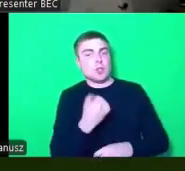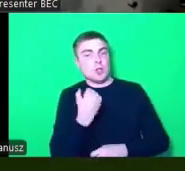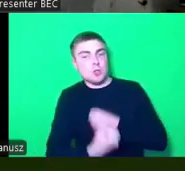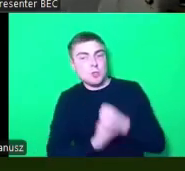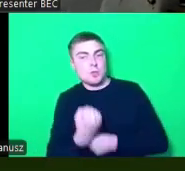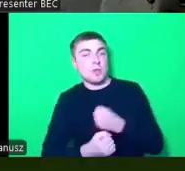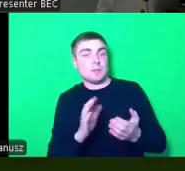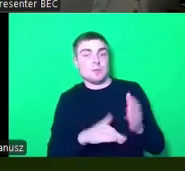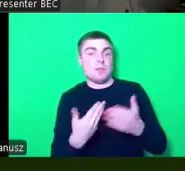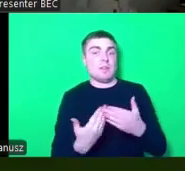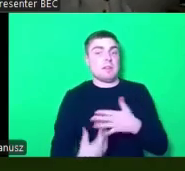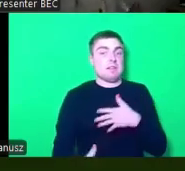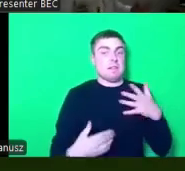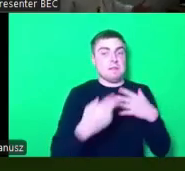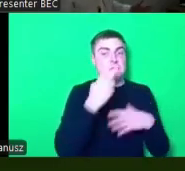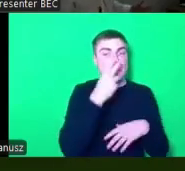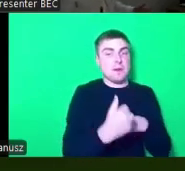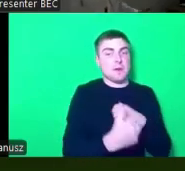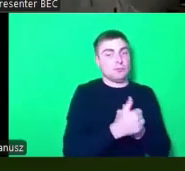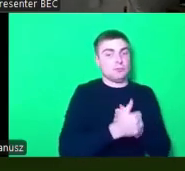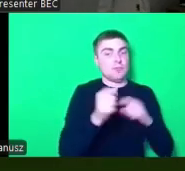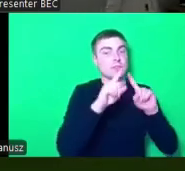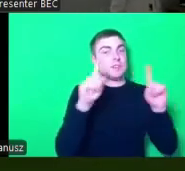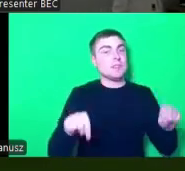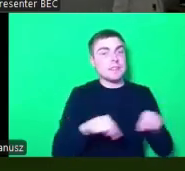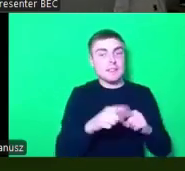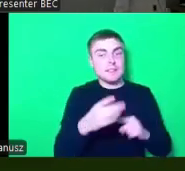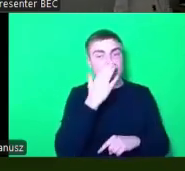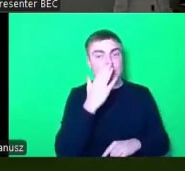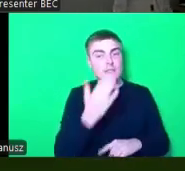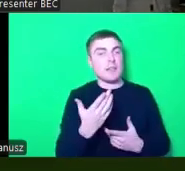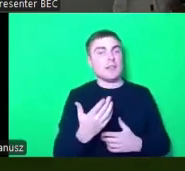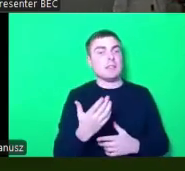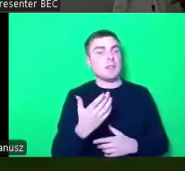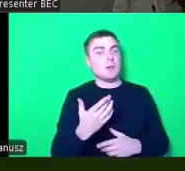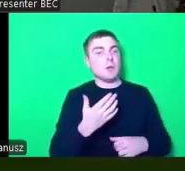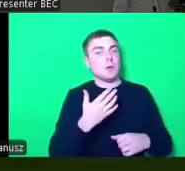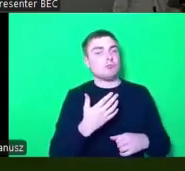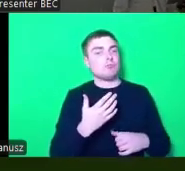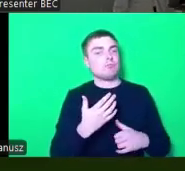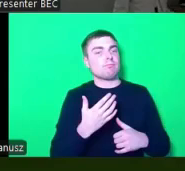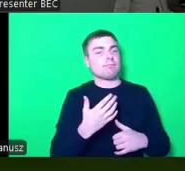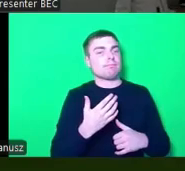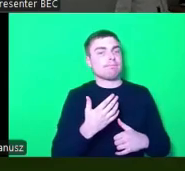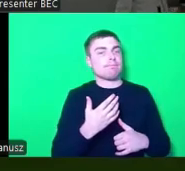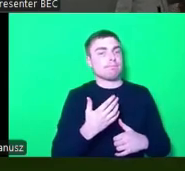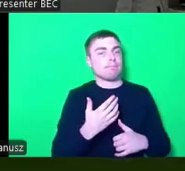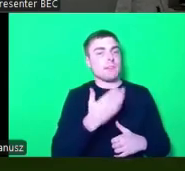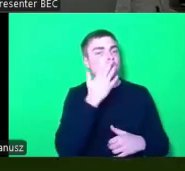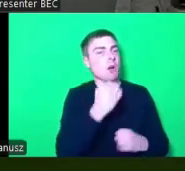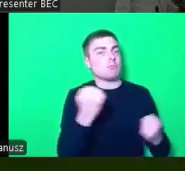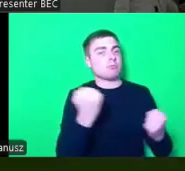of Cardinale, and in most studies, we find a quite strong positive effect of